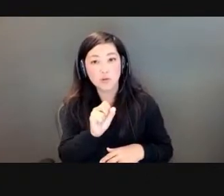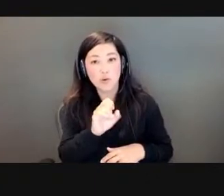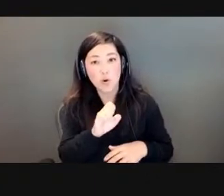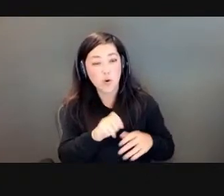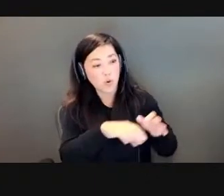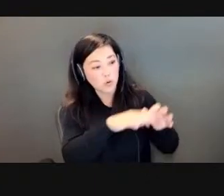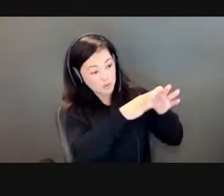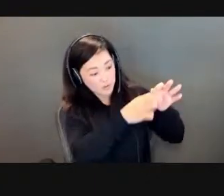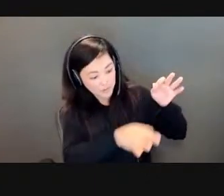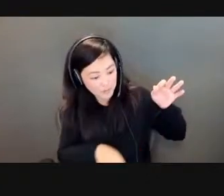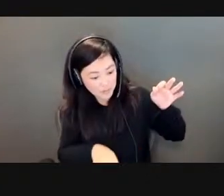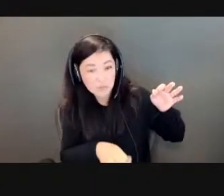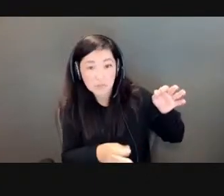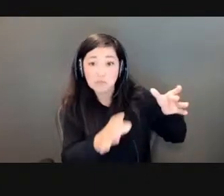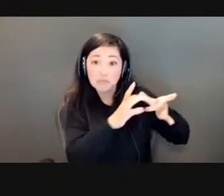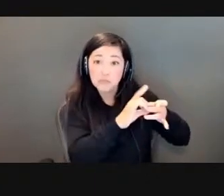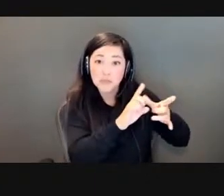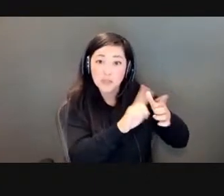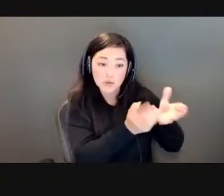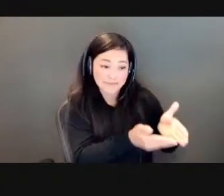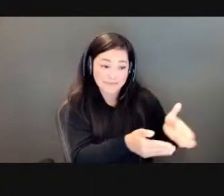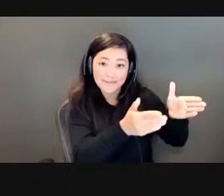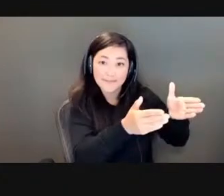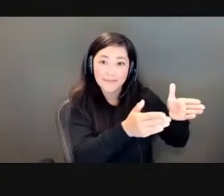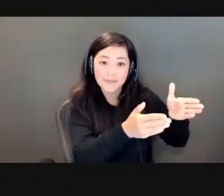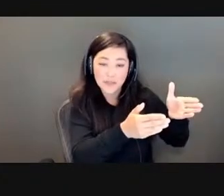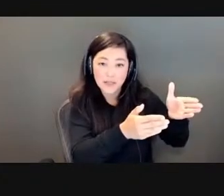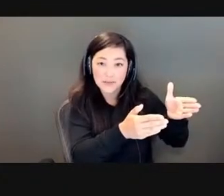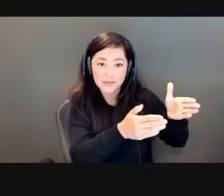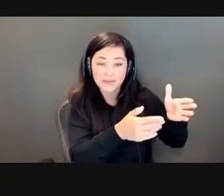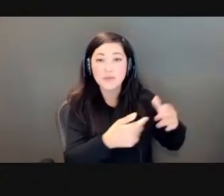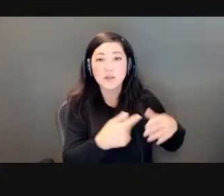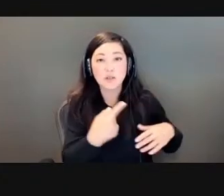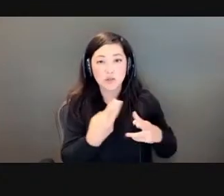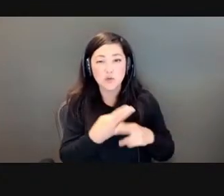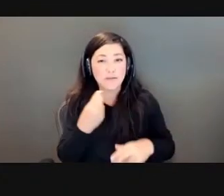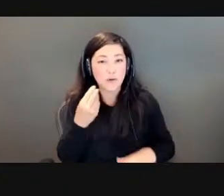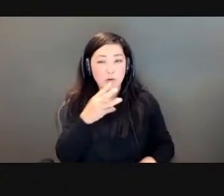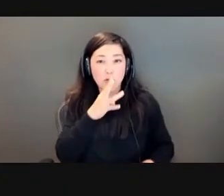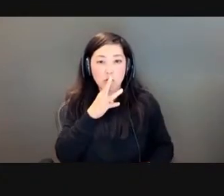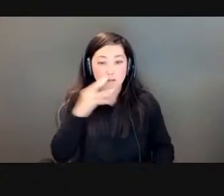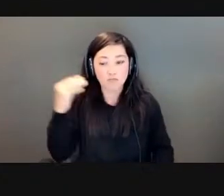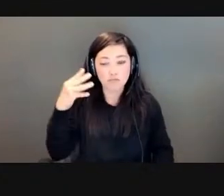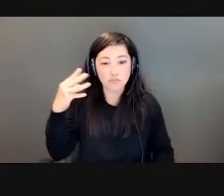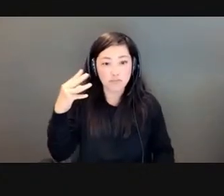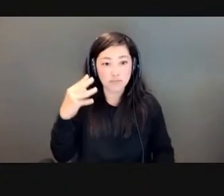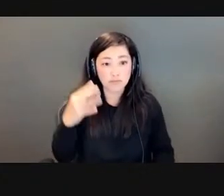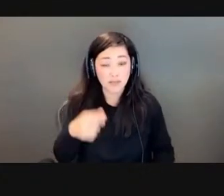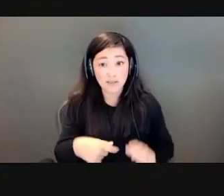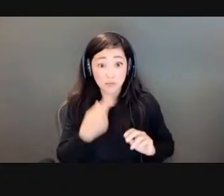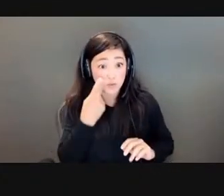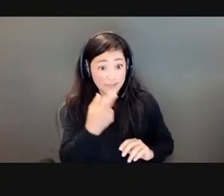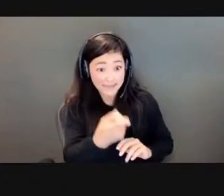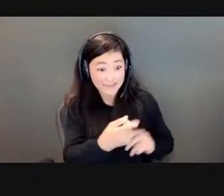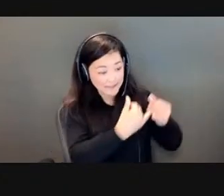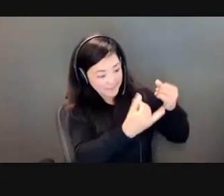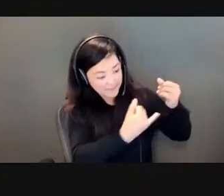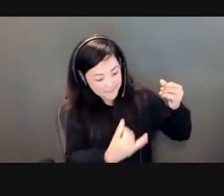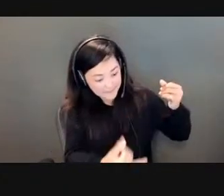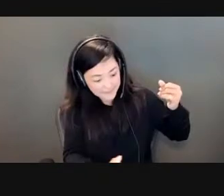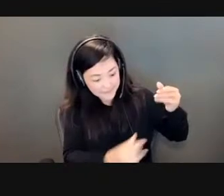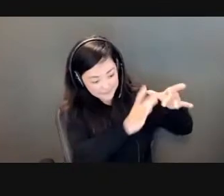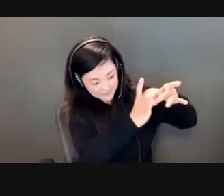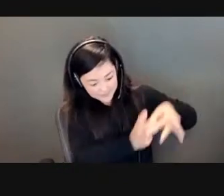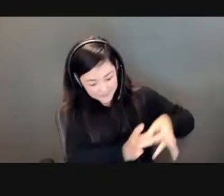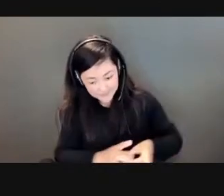sink in the kitchen to shower off. So this slide has a video. It's showing the hose coming from the sink, and then